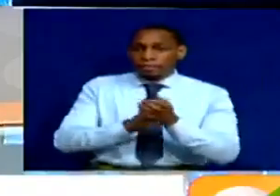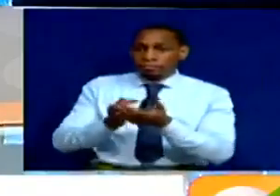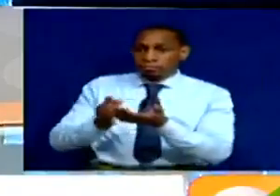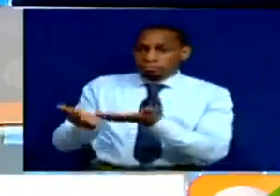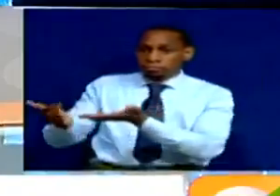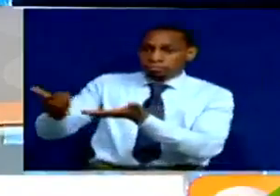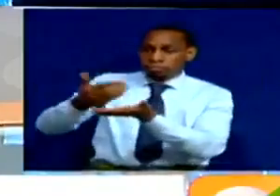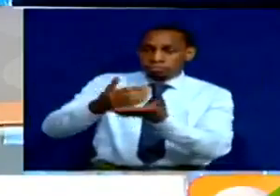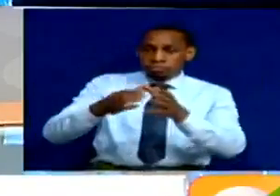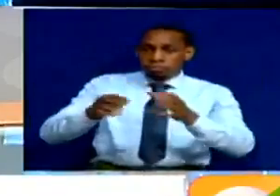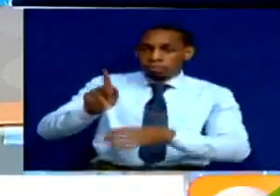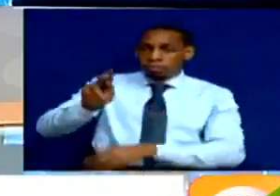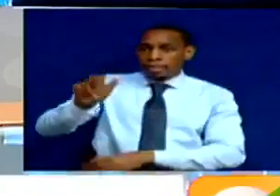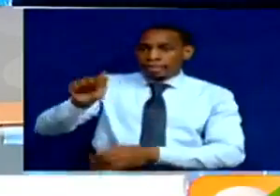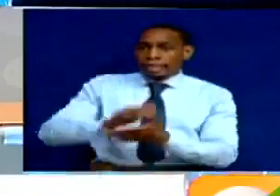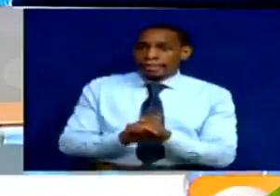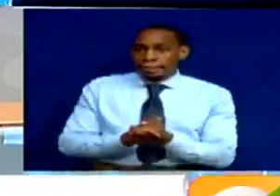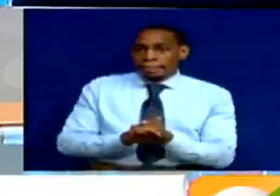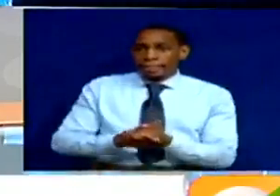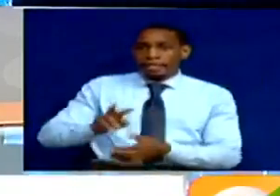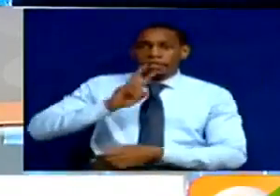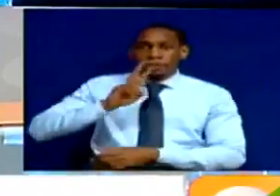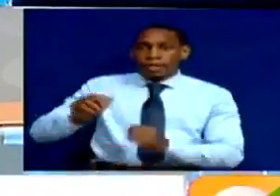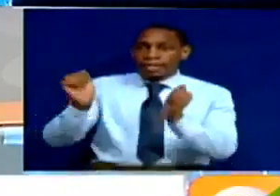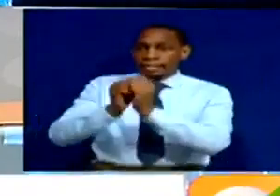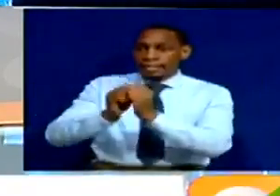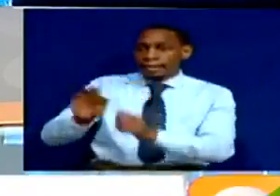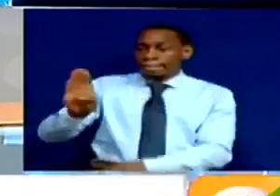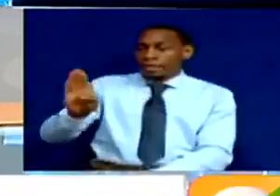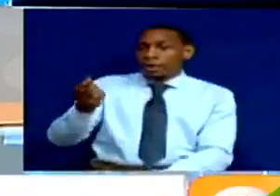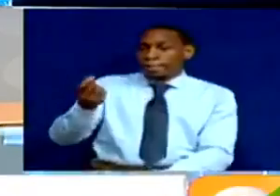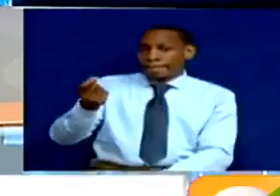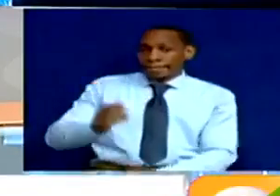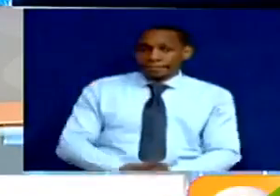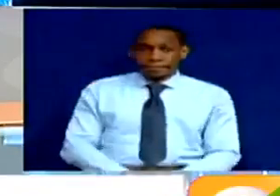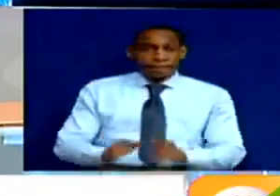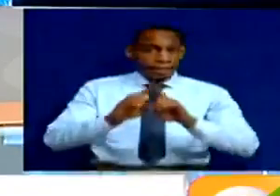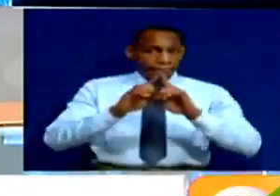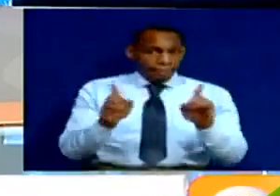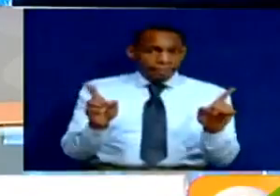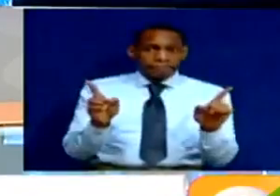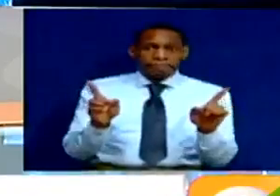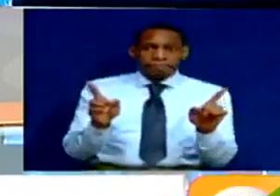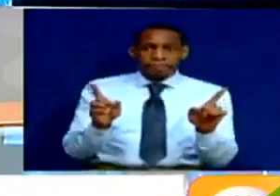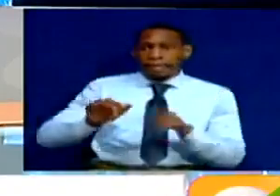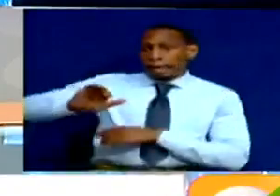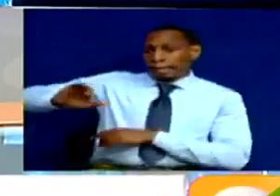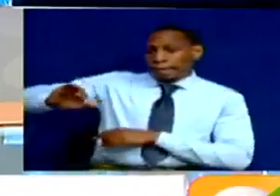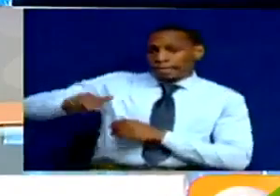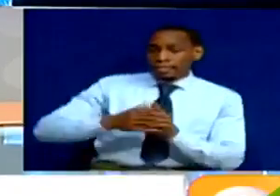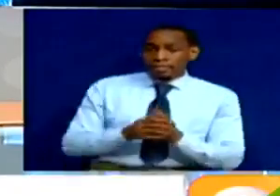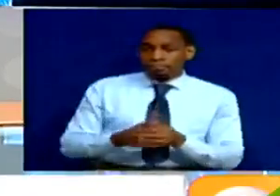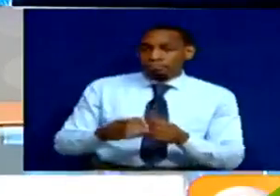collections by the KRA of, get this, 210 billion shillings. But with a deficit of